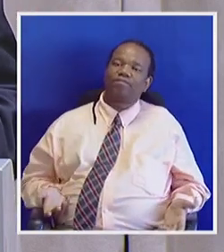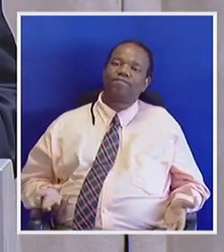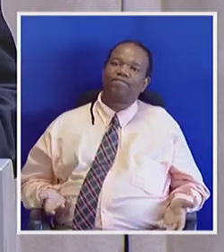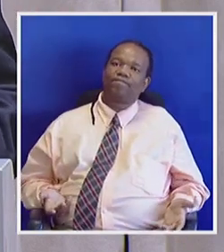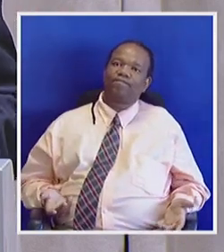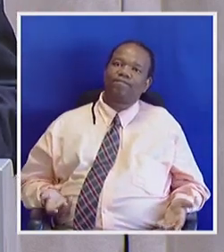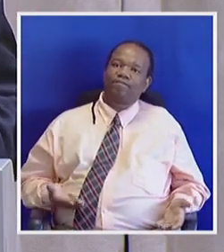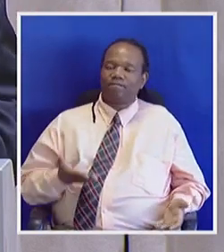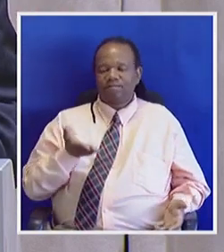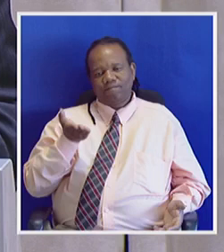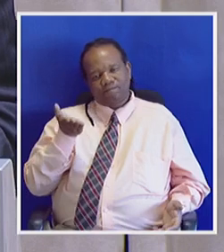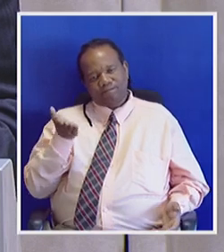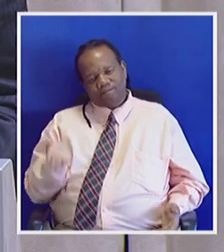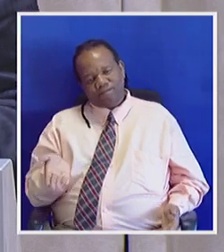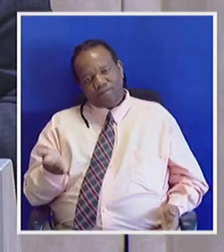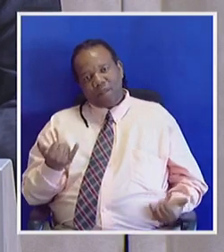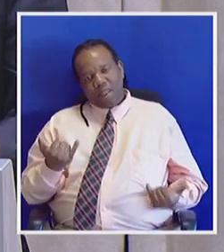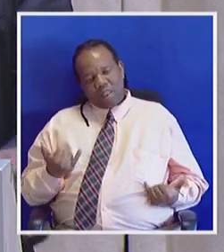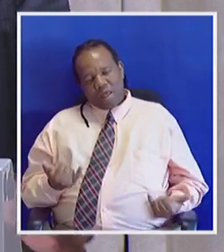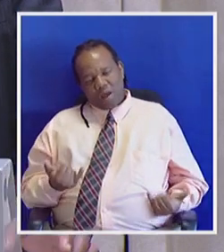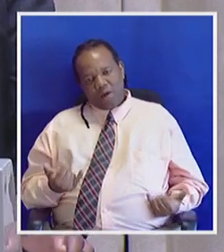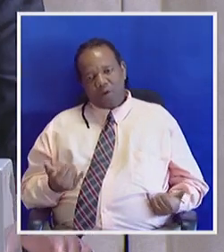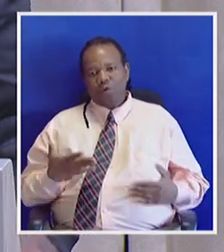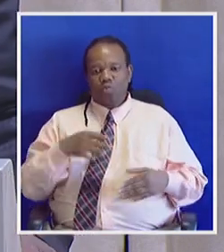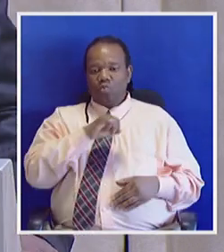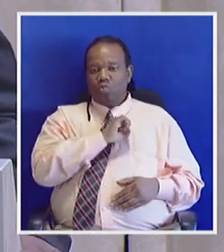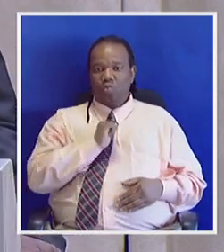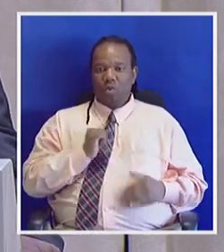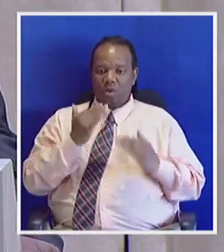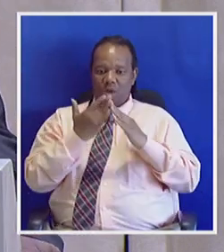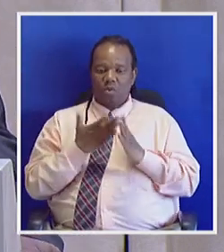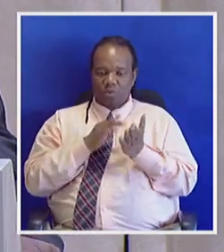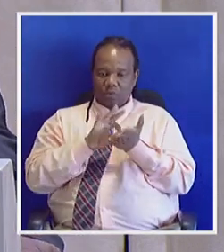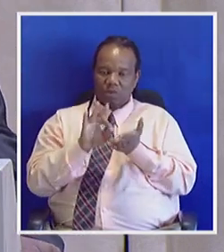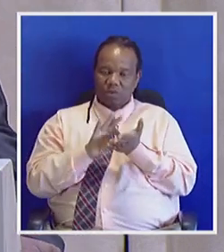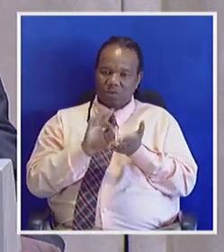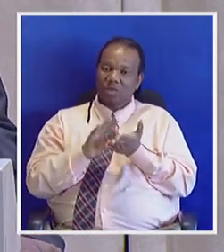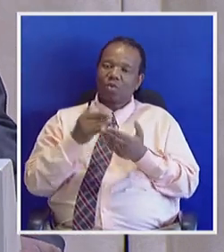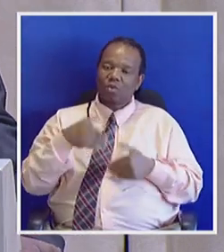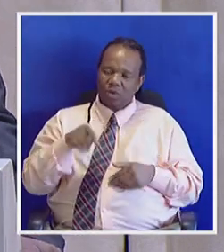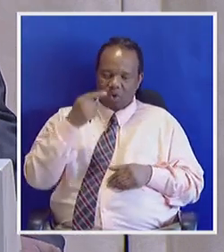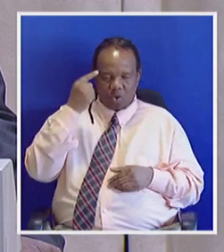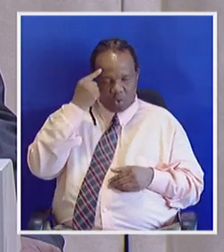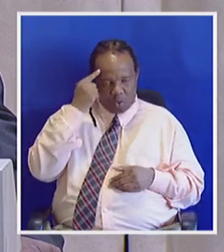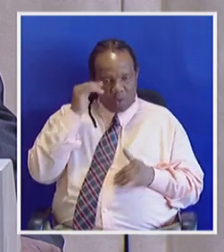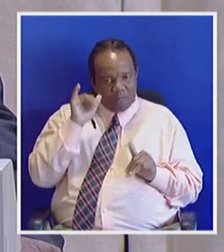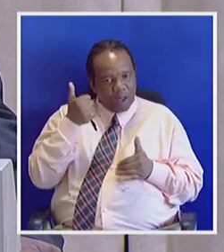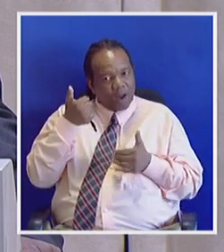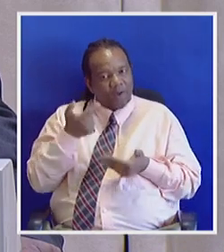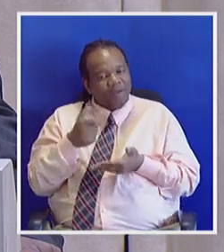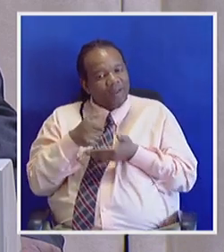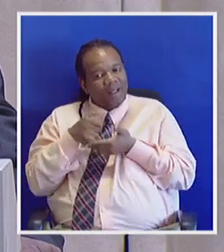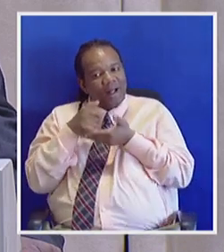in our country will now know, and let me say there has been a wage determination which has helped them a great